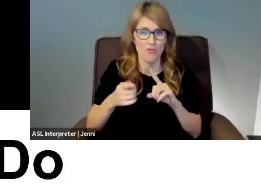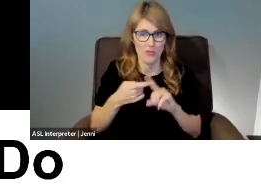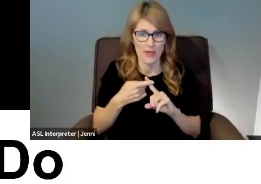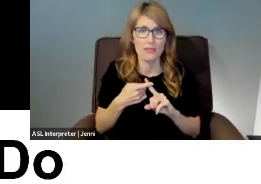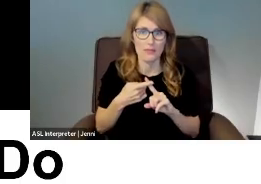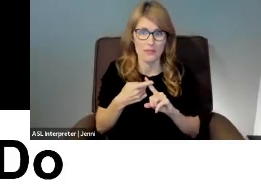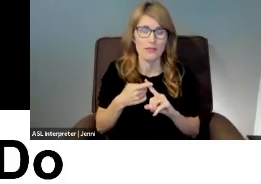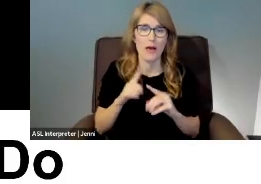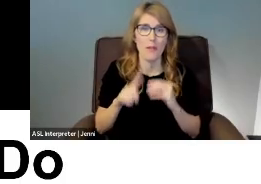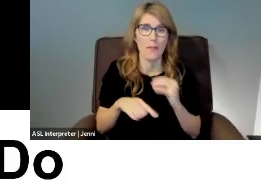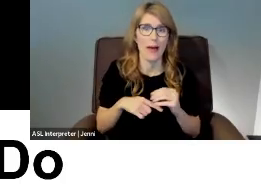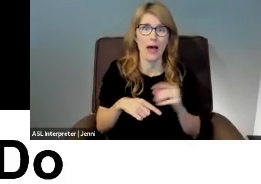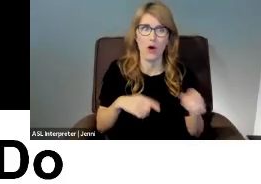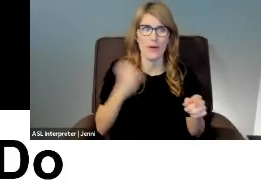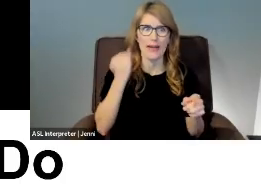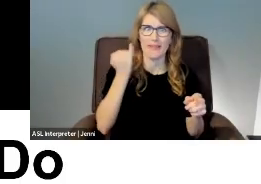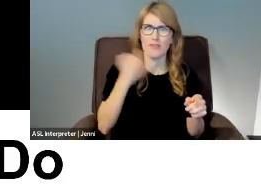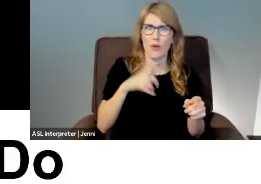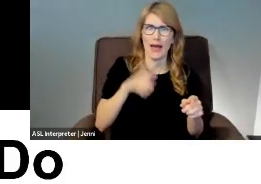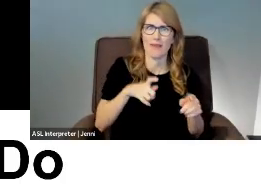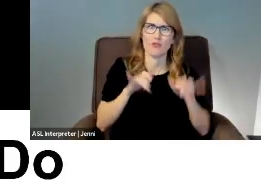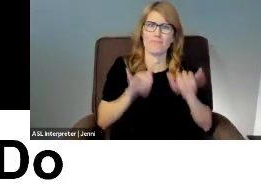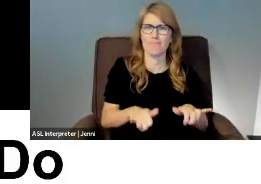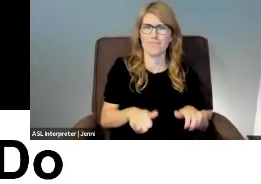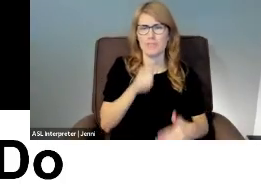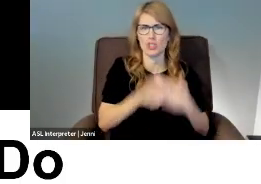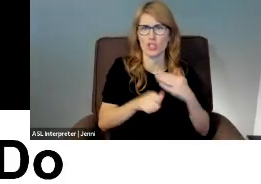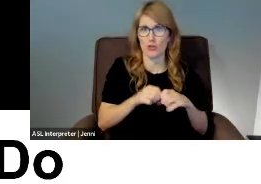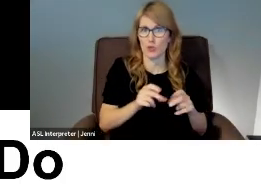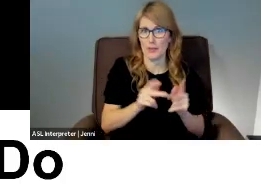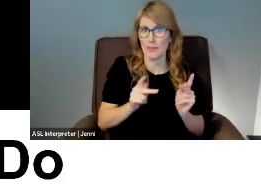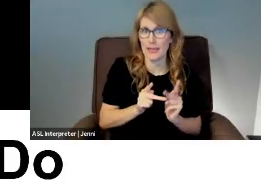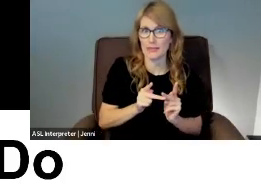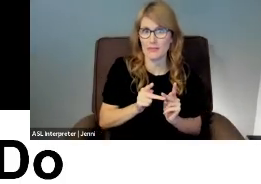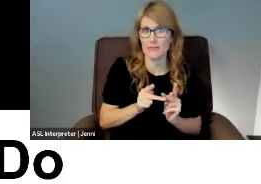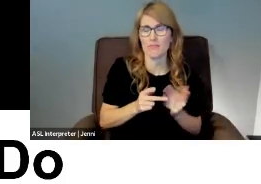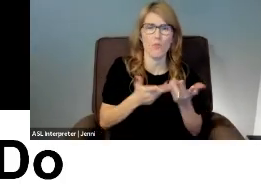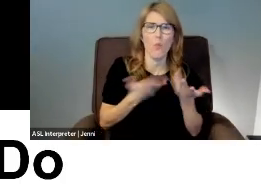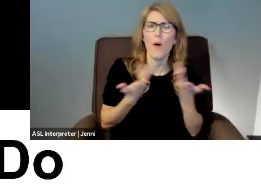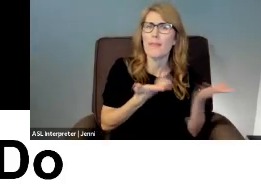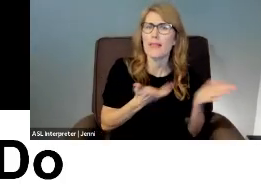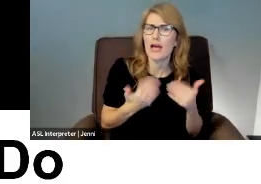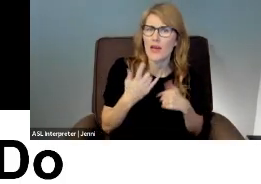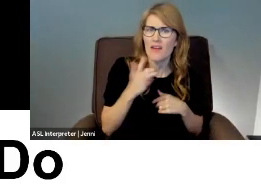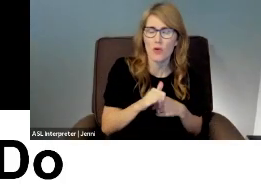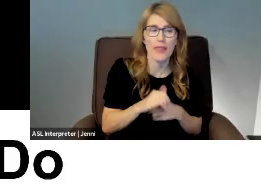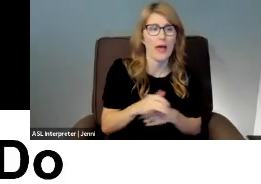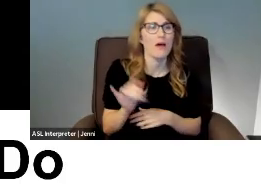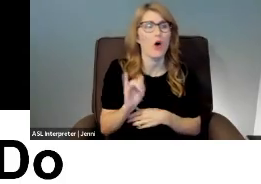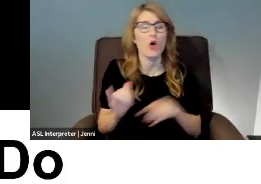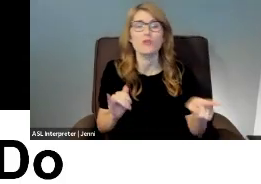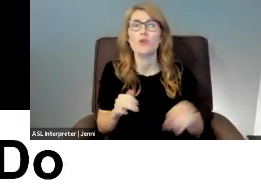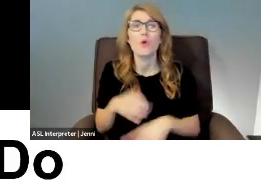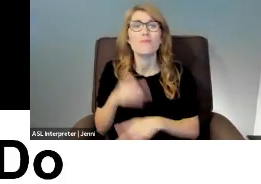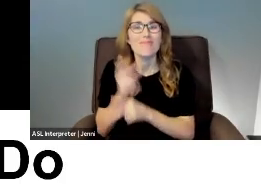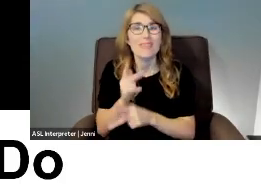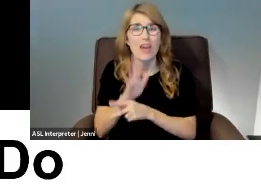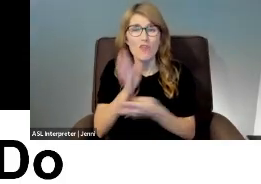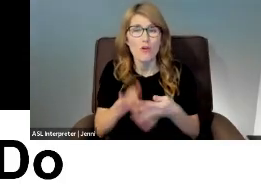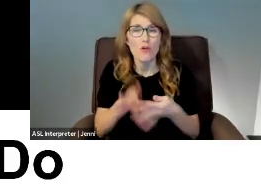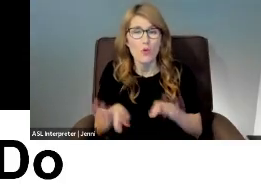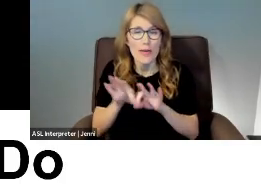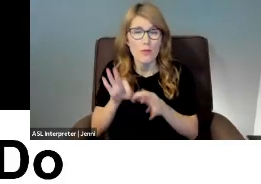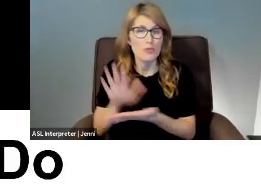any shelter in place plans. Also, safeguard critical documents. Ensure you